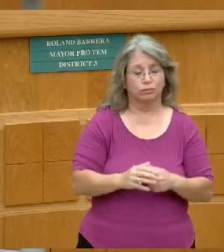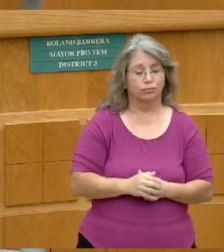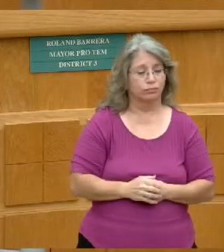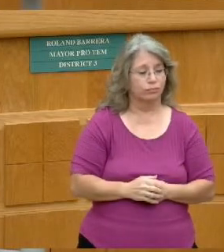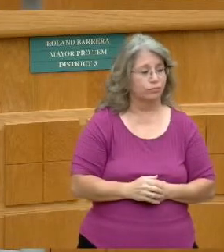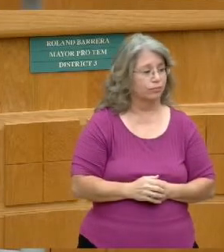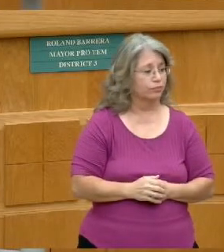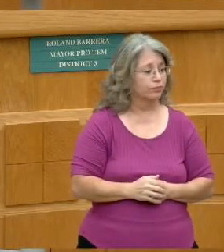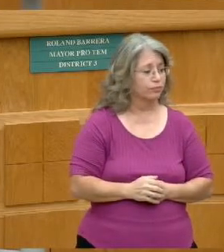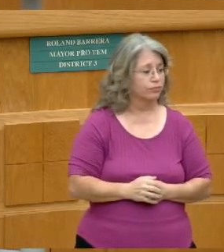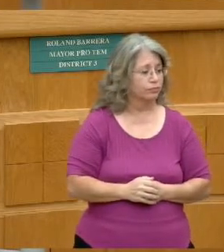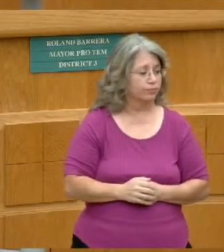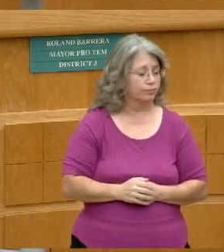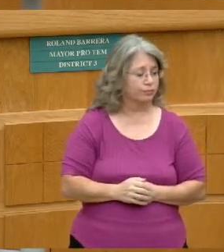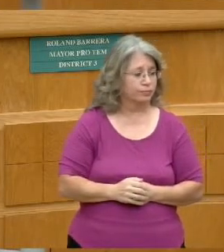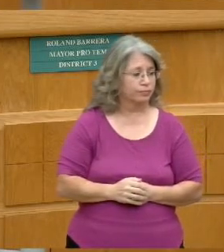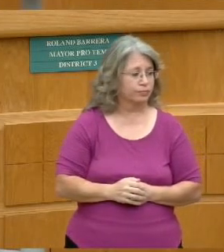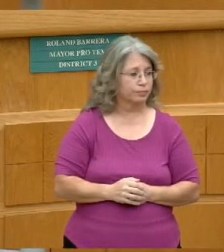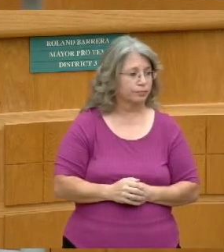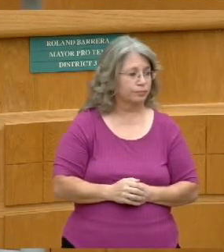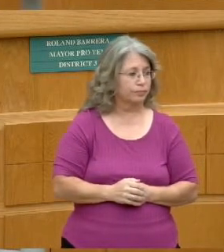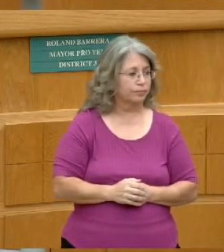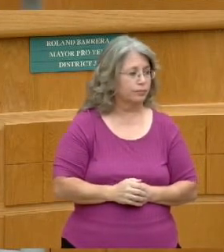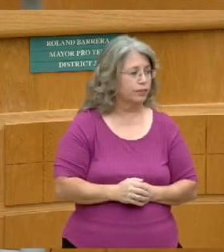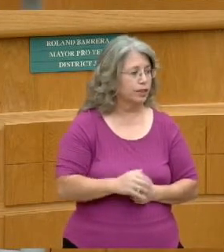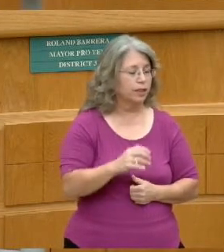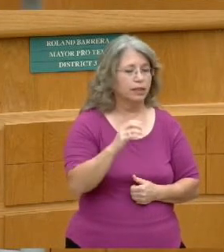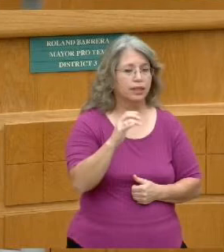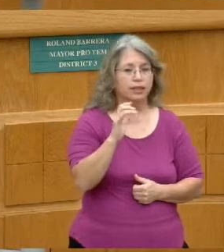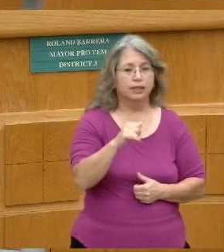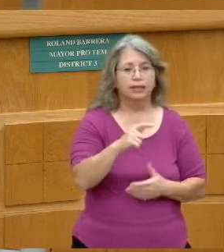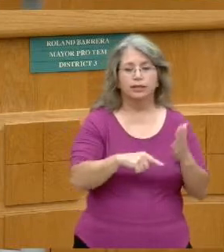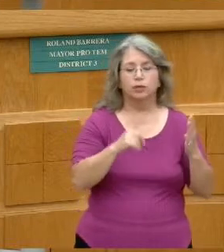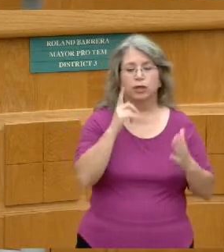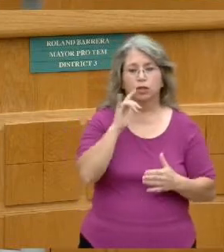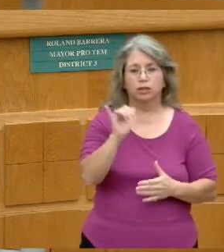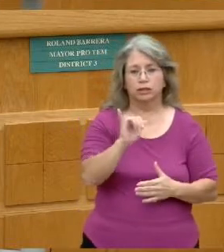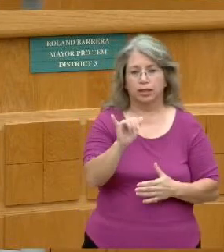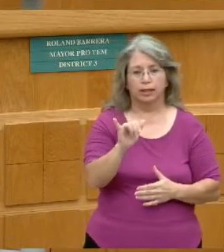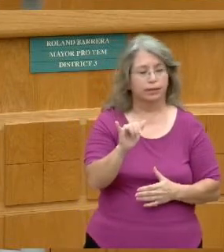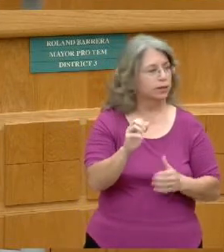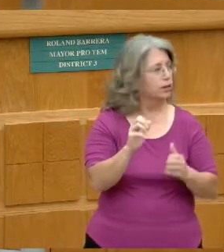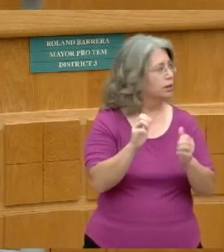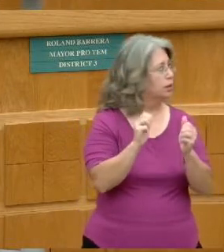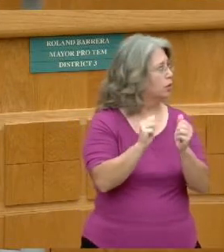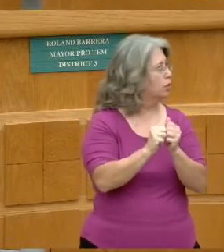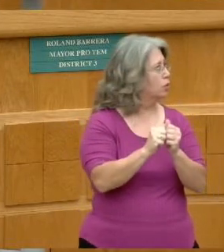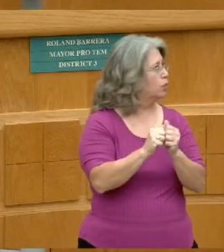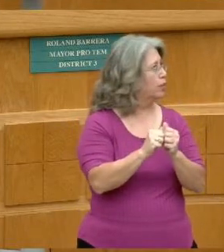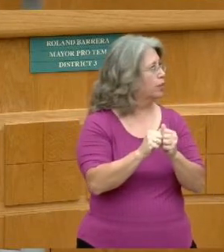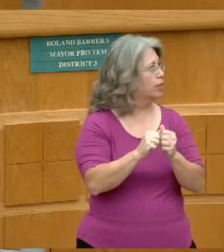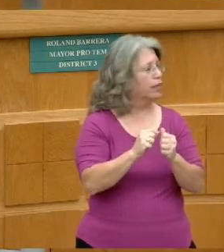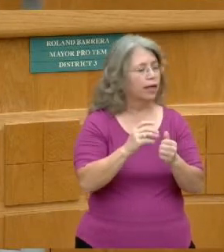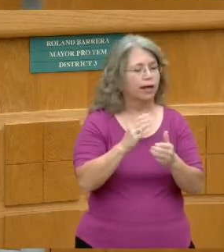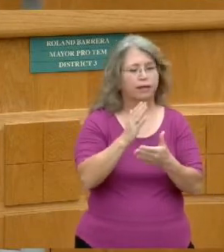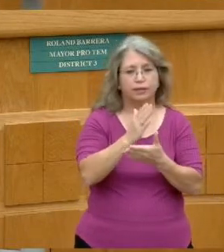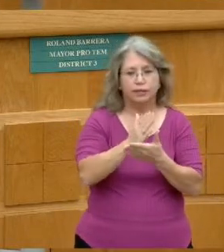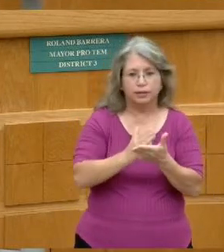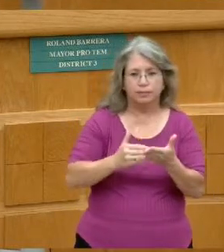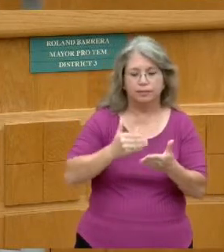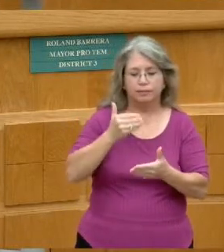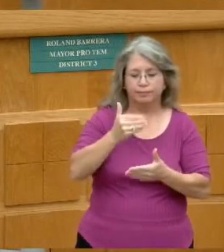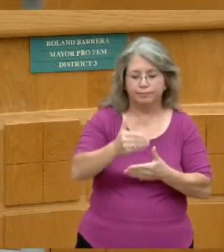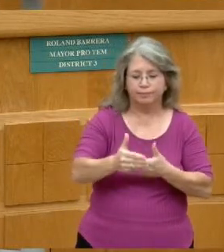This is what it looks like with the staged rollback, and it doesn't look very different. And again, we're having a very